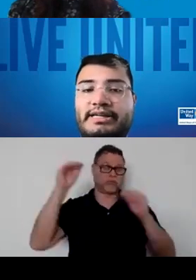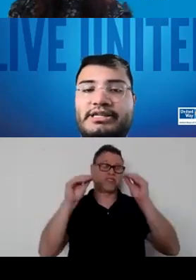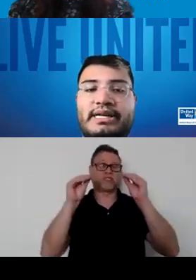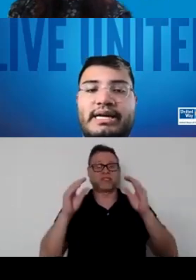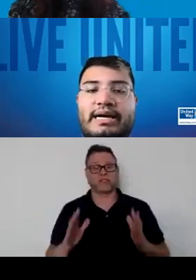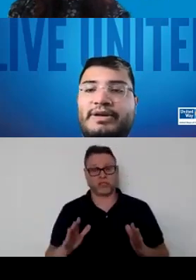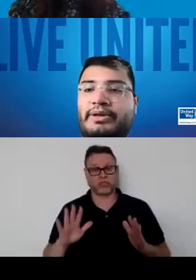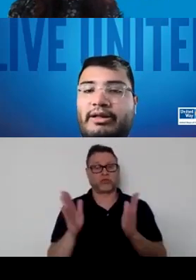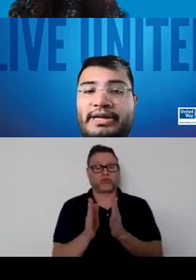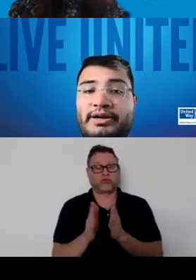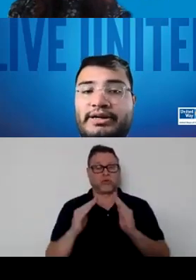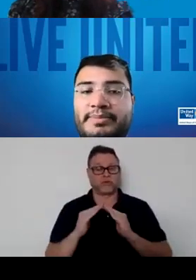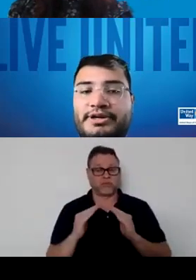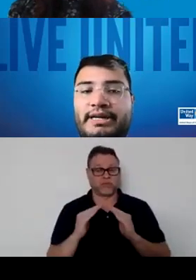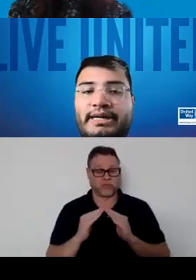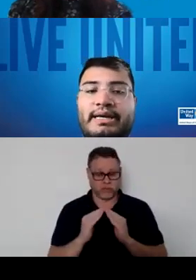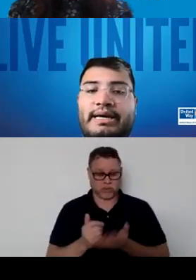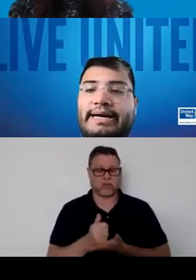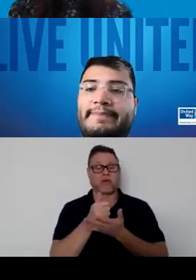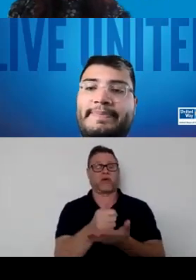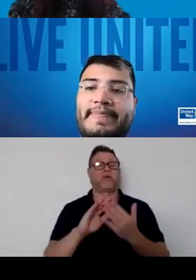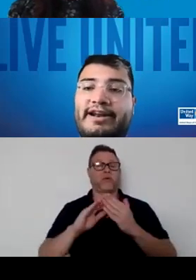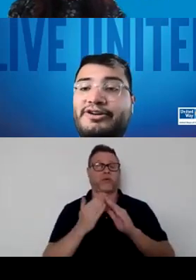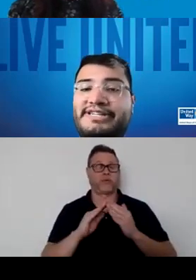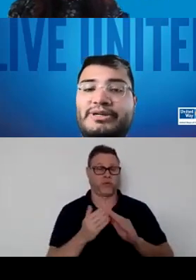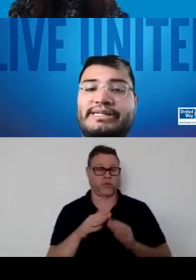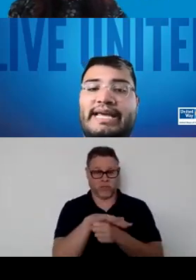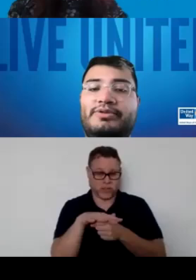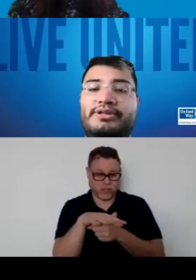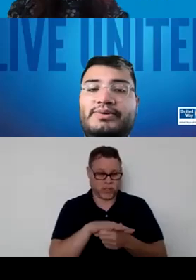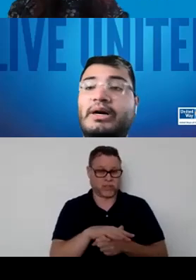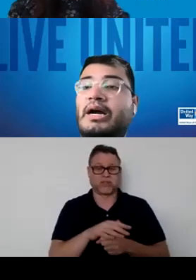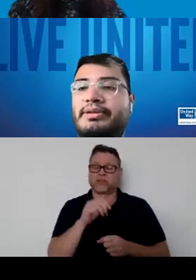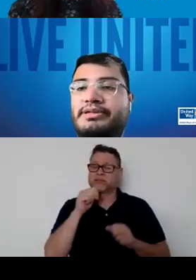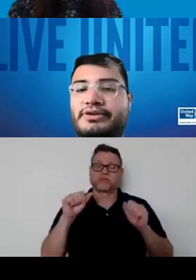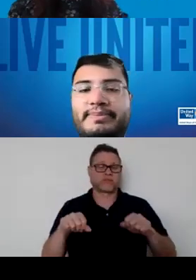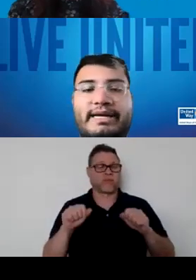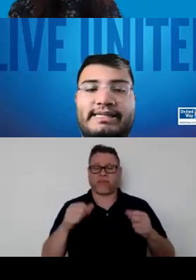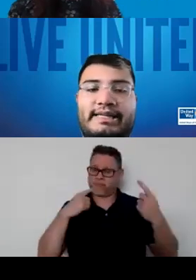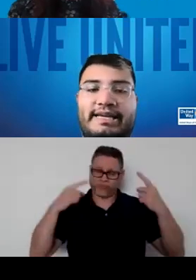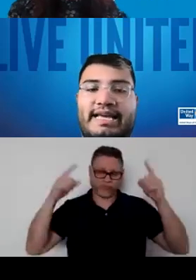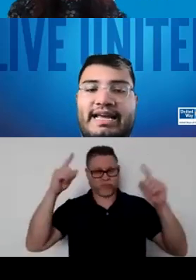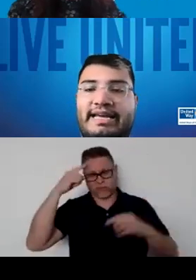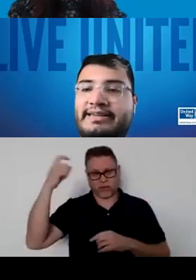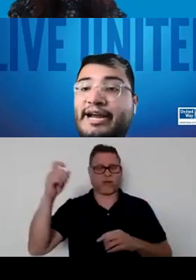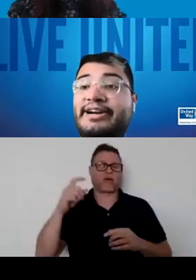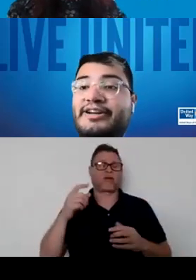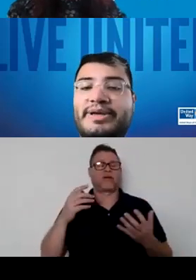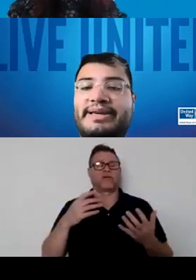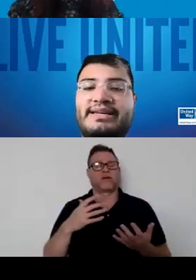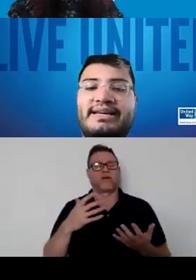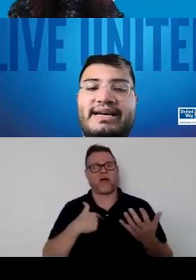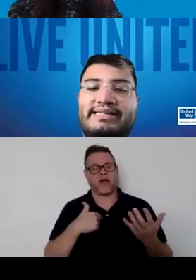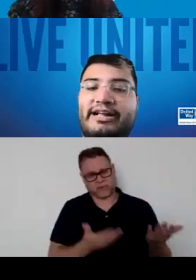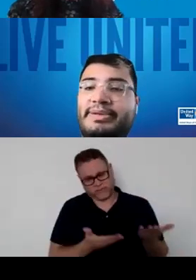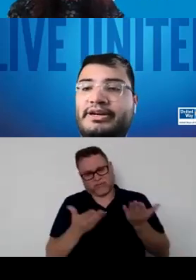small village and really helping her community. And although she wasn't able to accomplish her dream, I like to think that I carry her